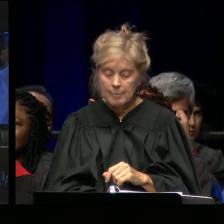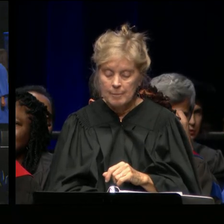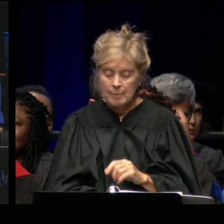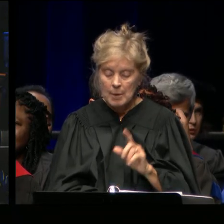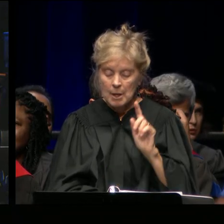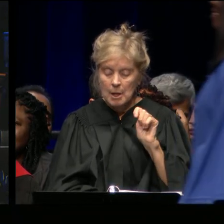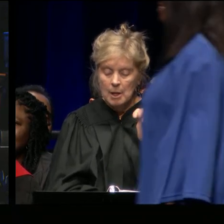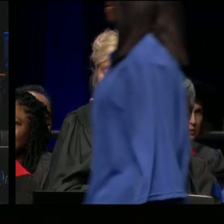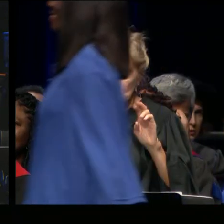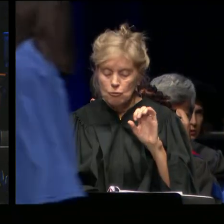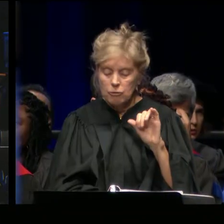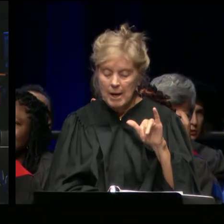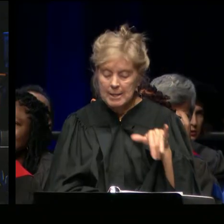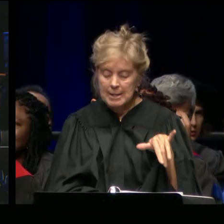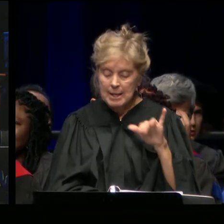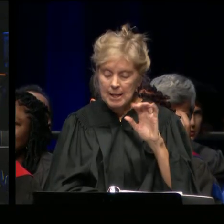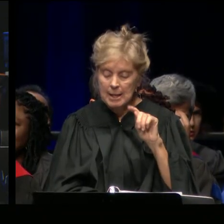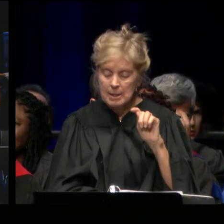Tracy Tawaya.